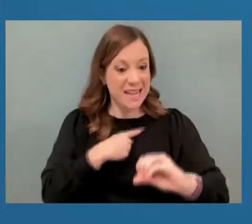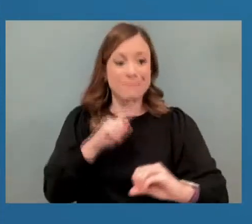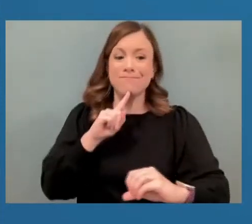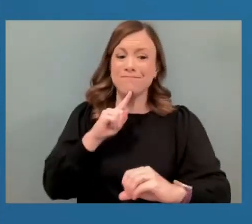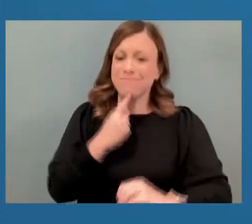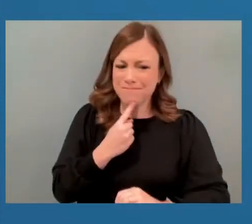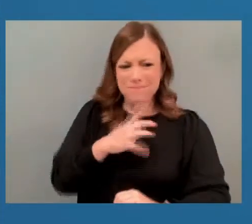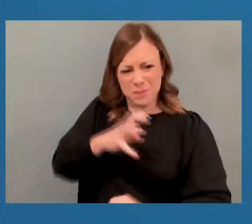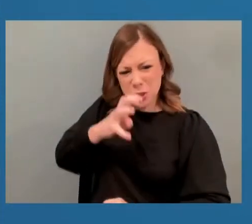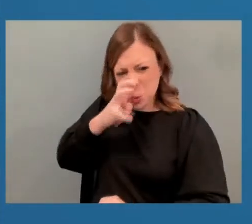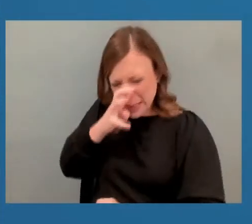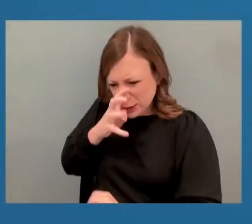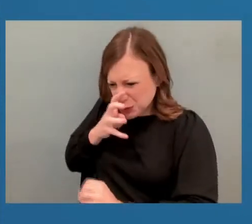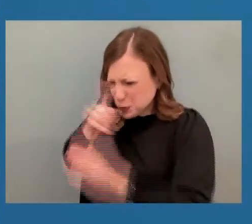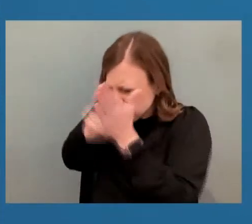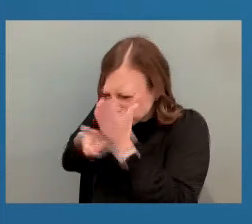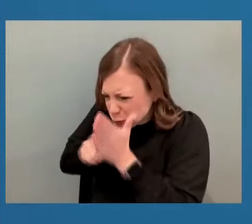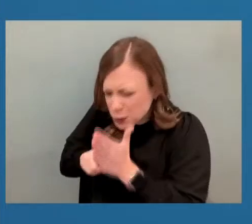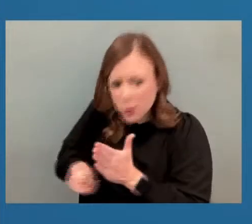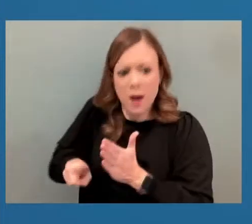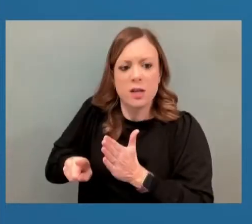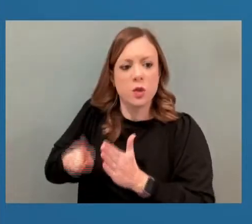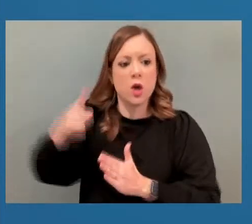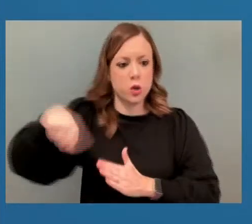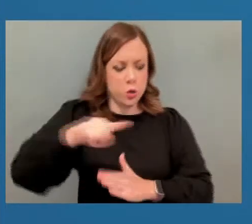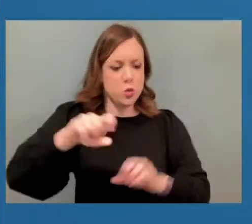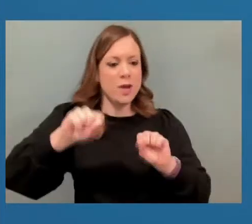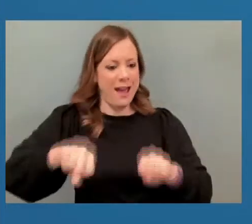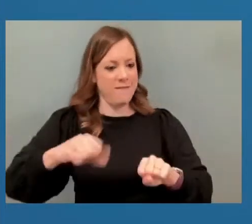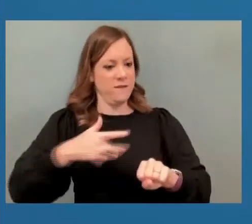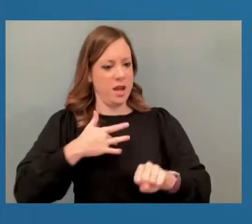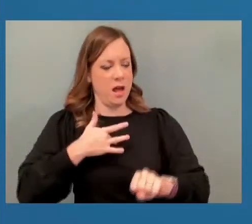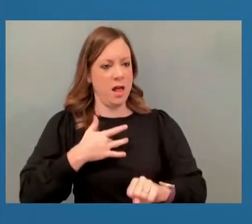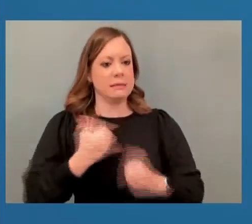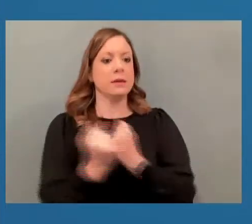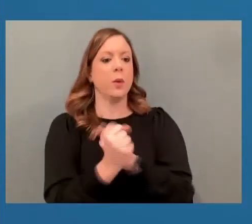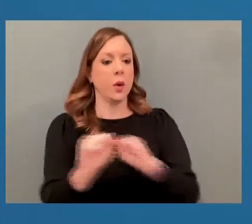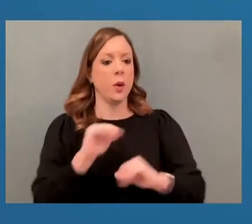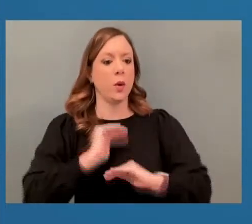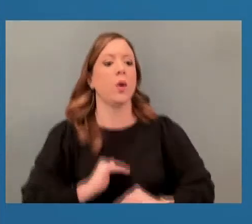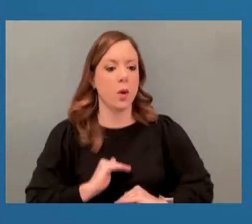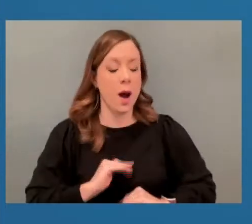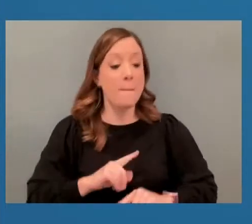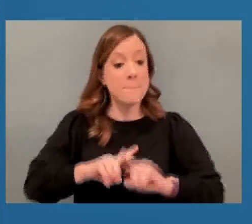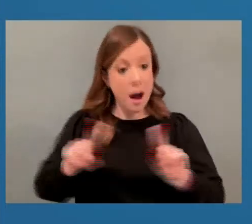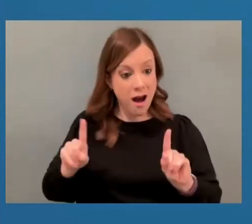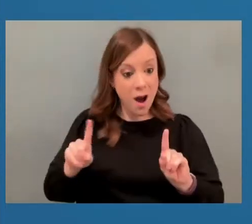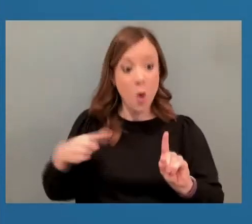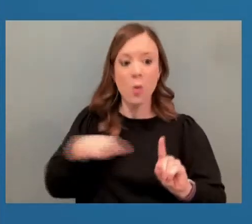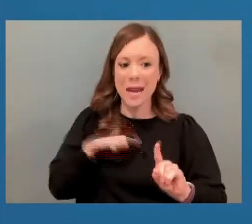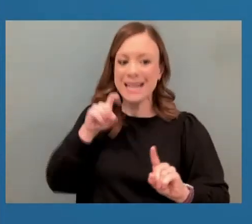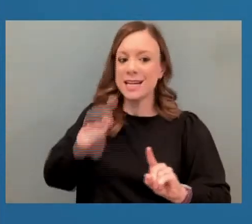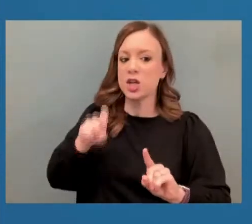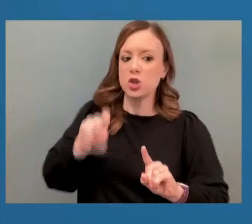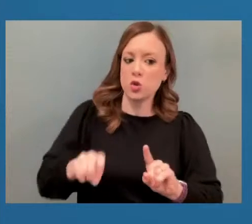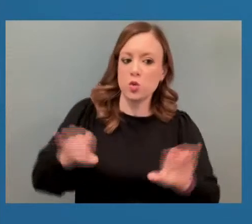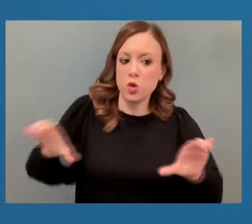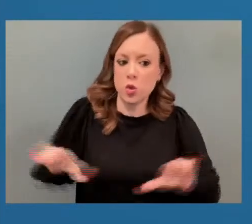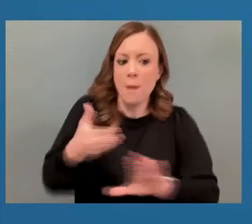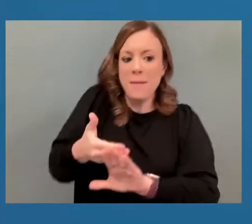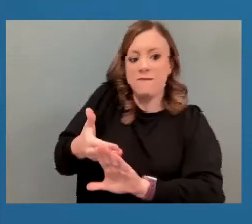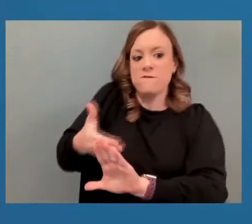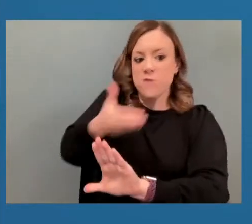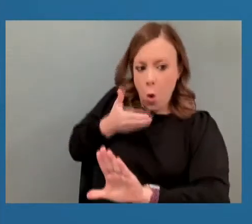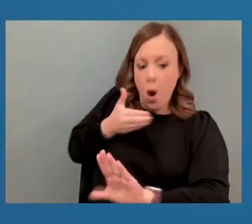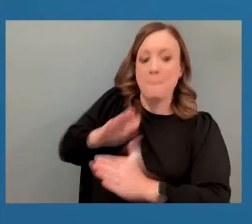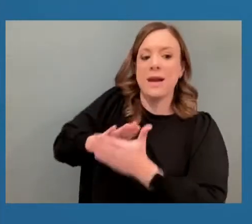with peace of mind. But safeguarding public health is all about being proactive, and especially when it comes to fighting